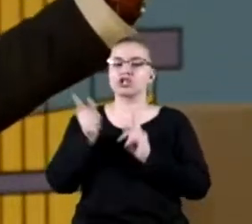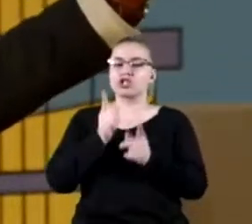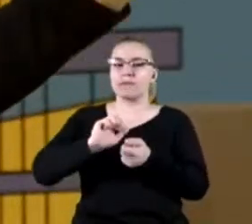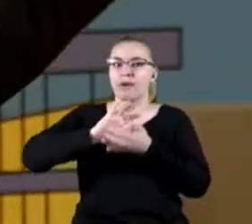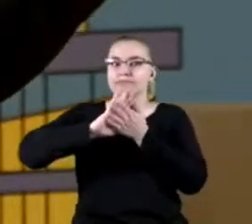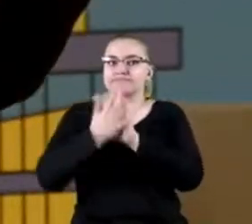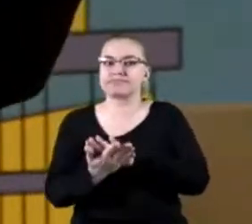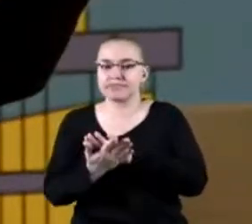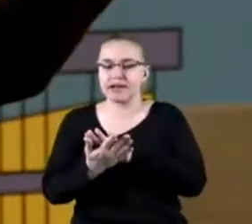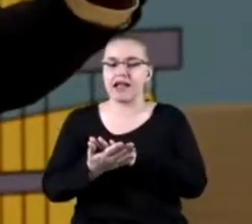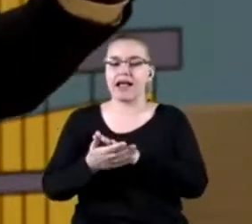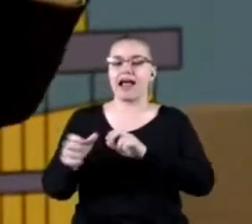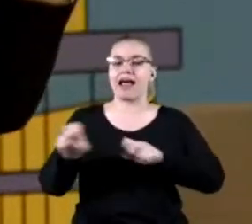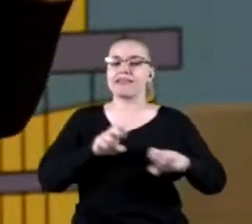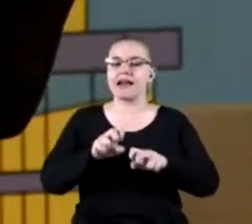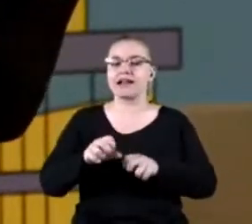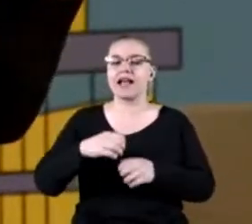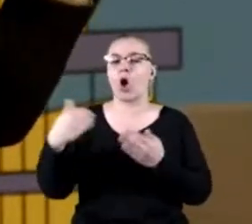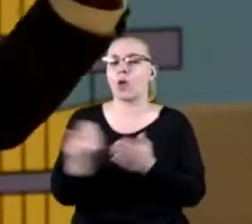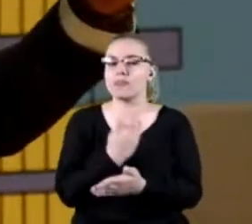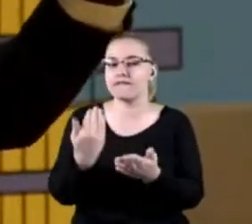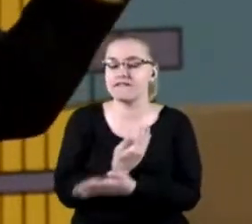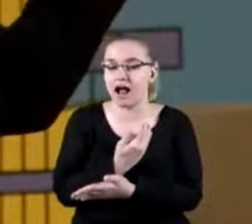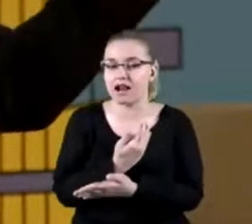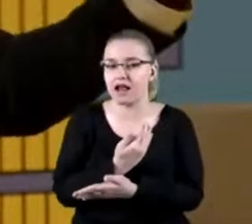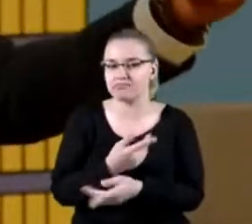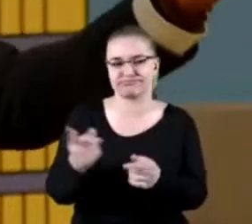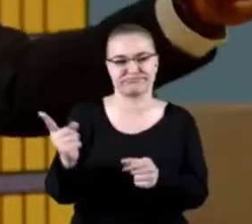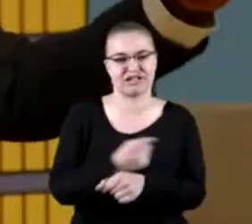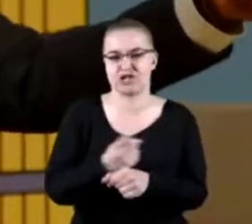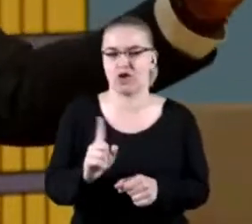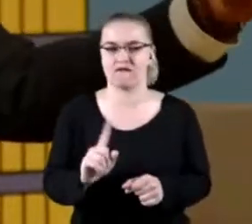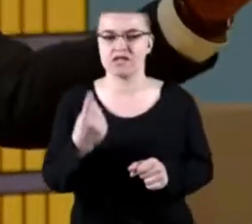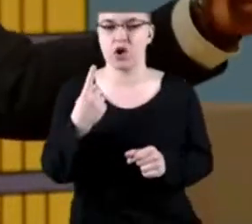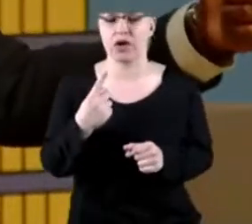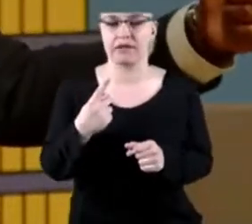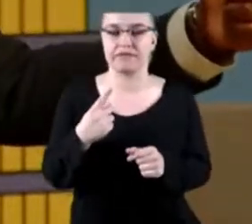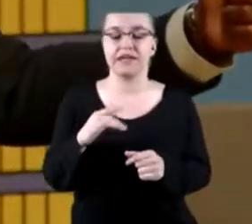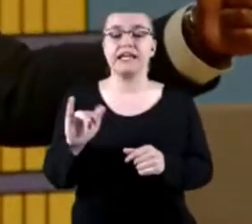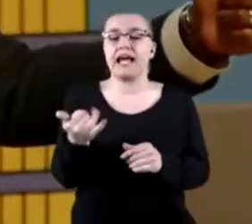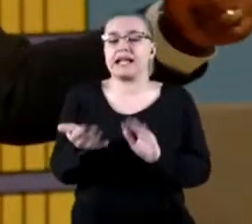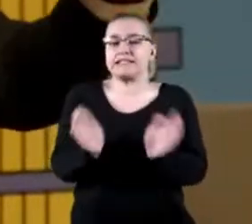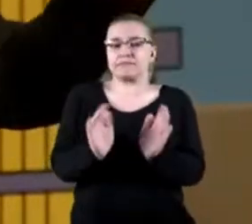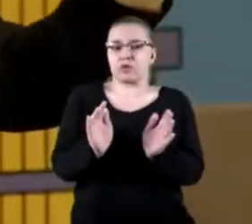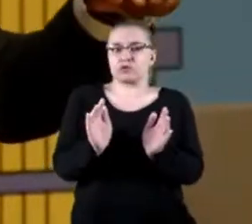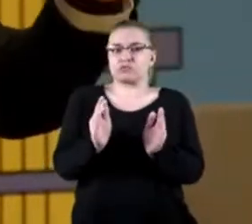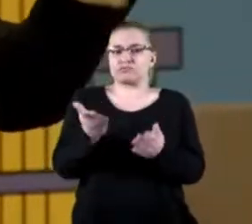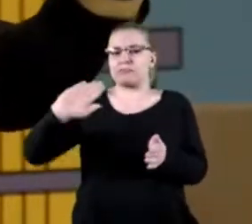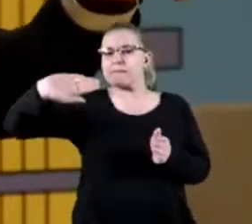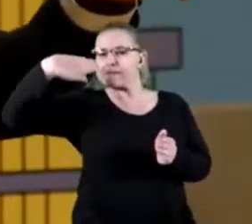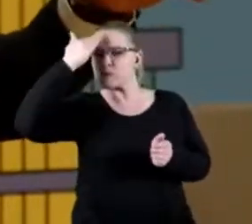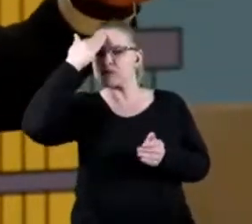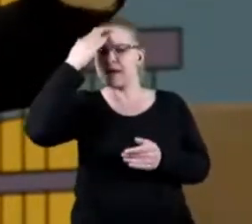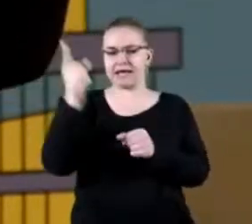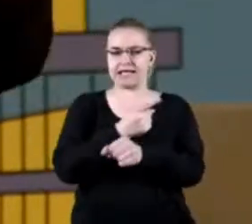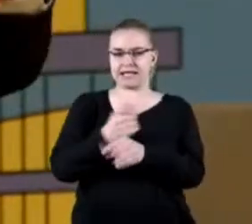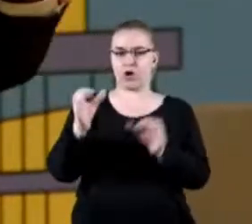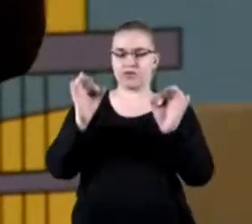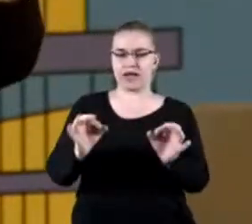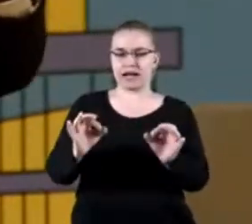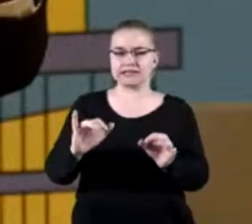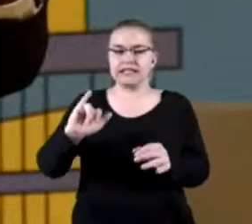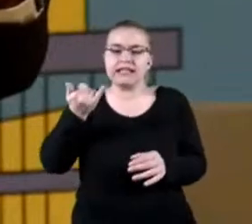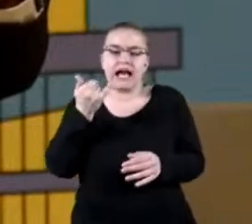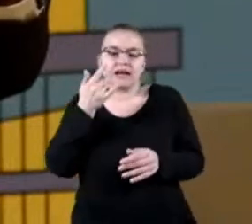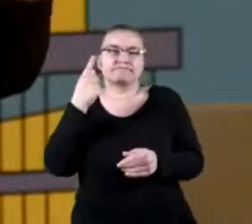risk. So it's really about how do we identify, understand that risk and the scenarios around it and build